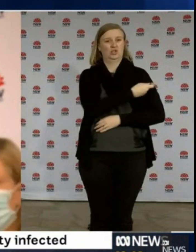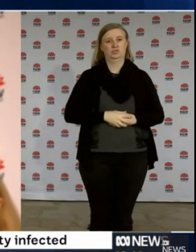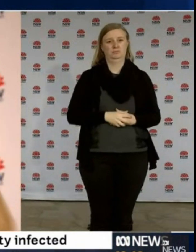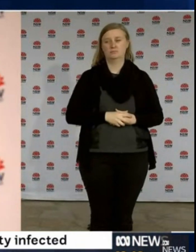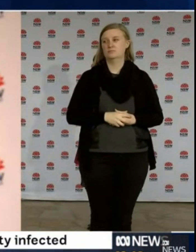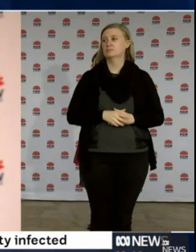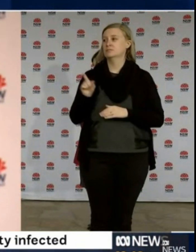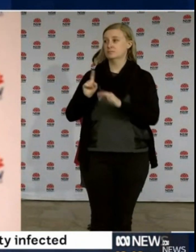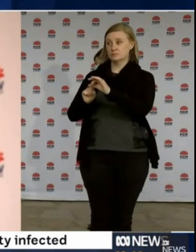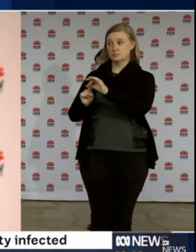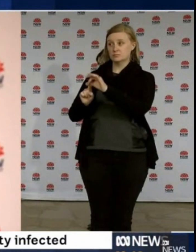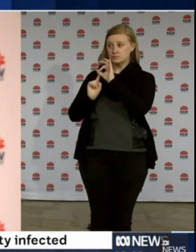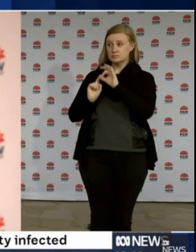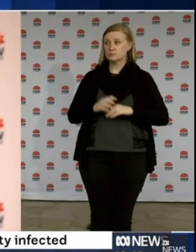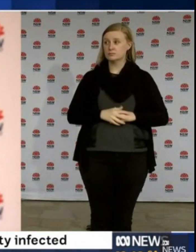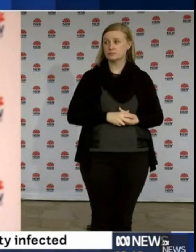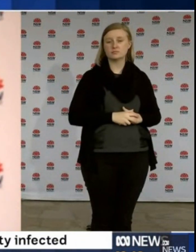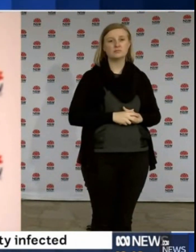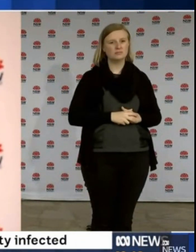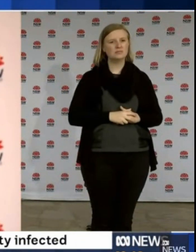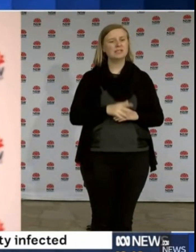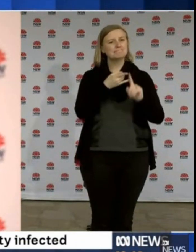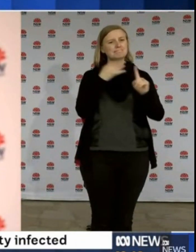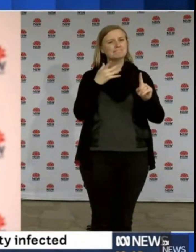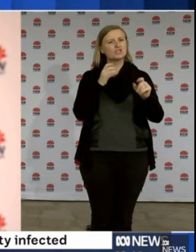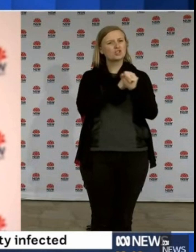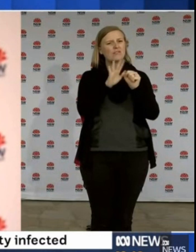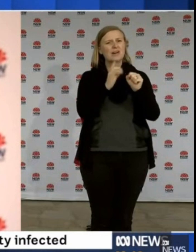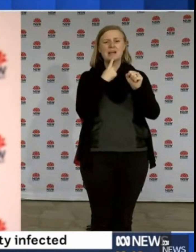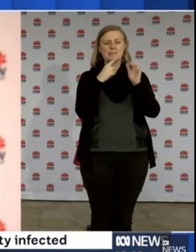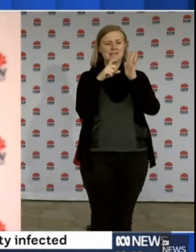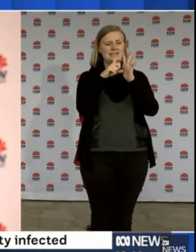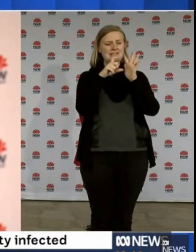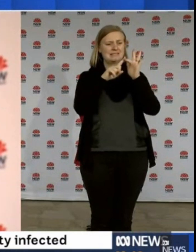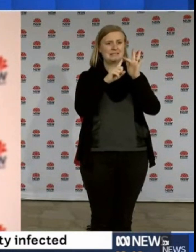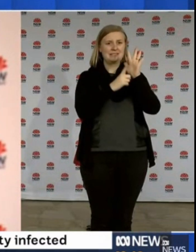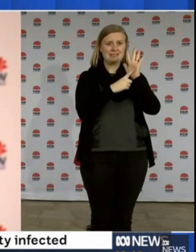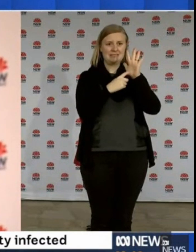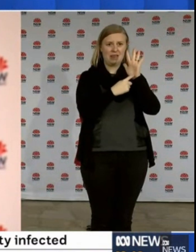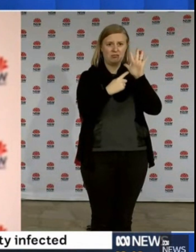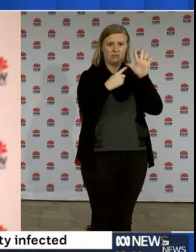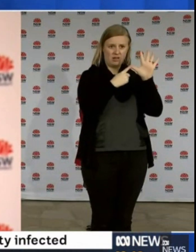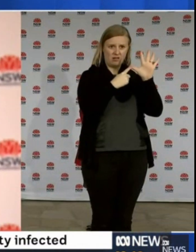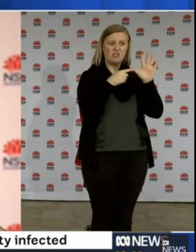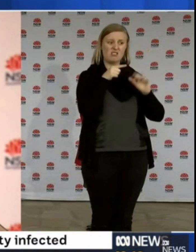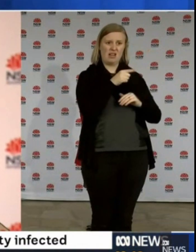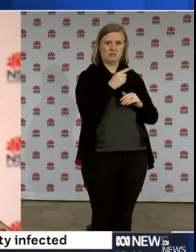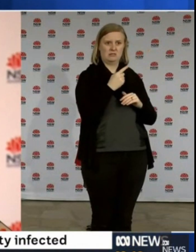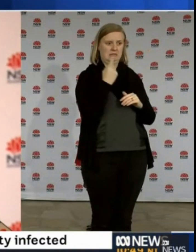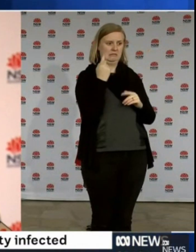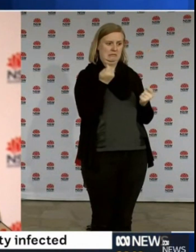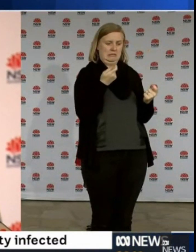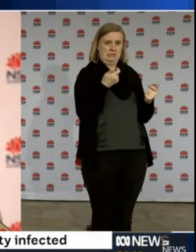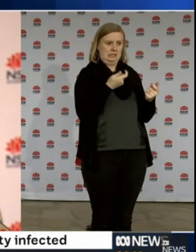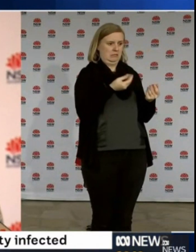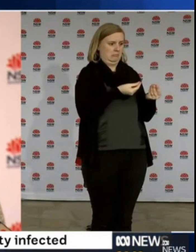to ask you about the transmissibility rate of the Delta variant that we're seeing now, how it compares to what we originally saw,